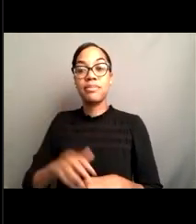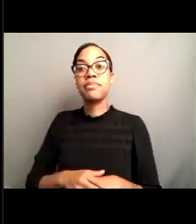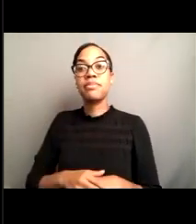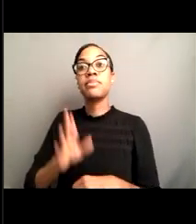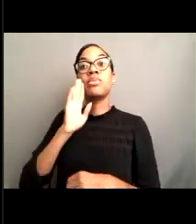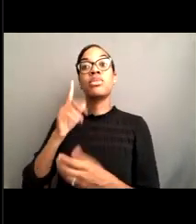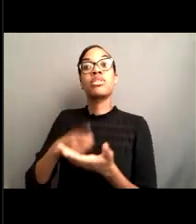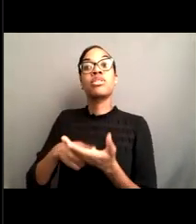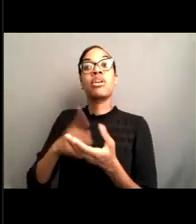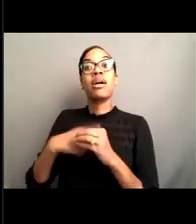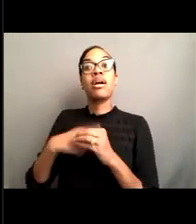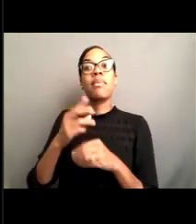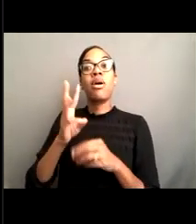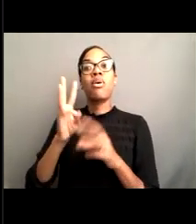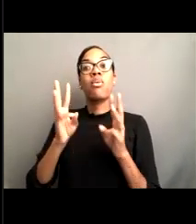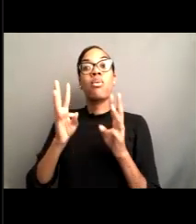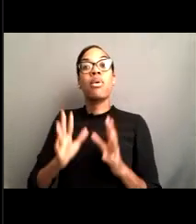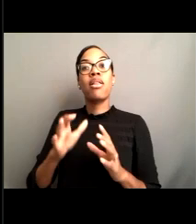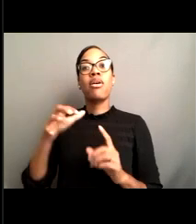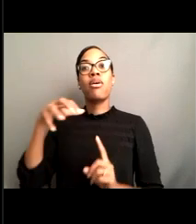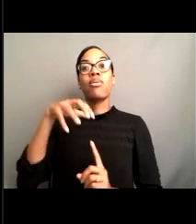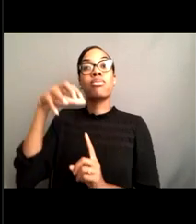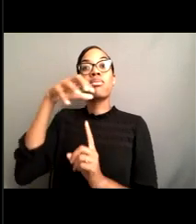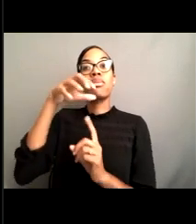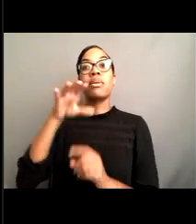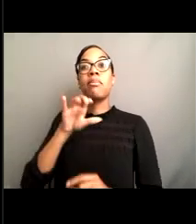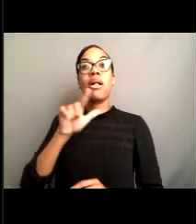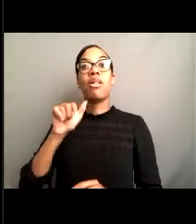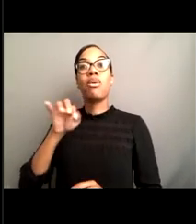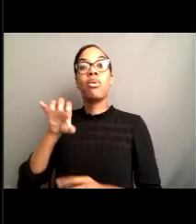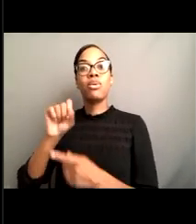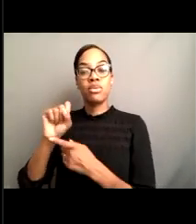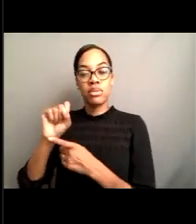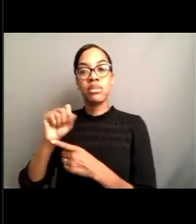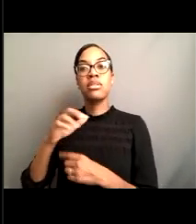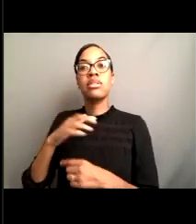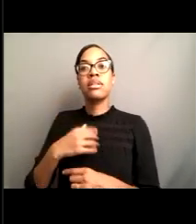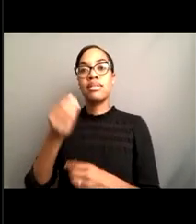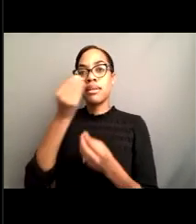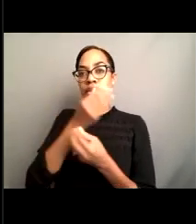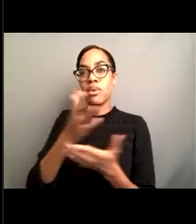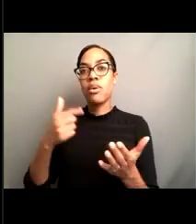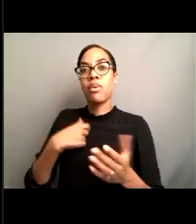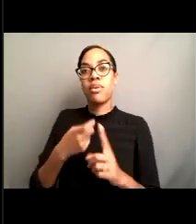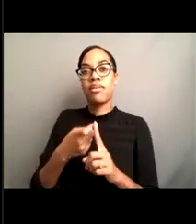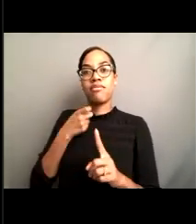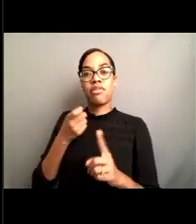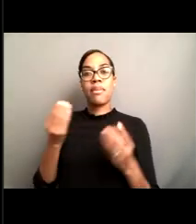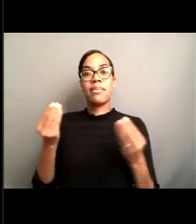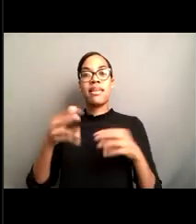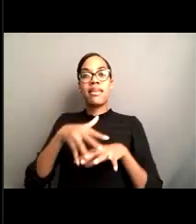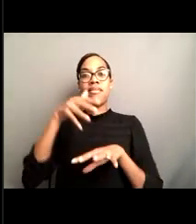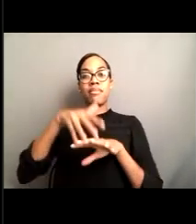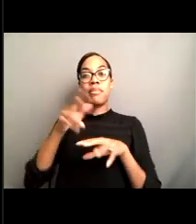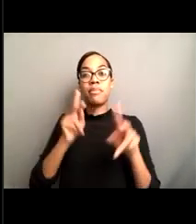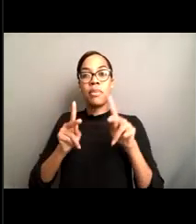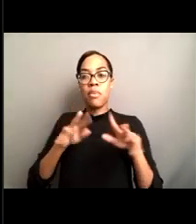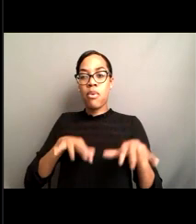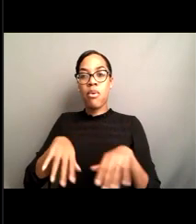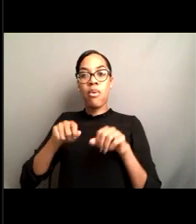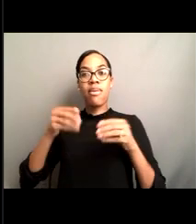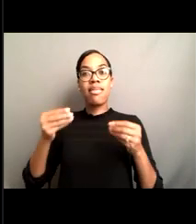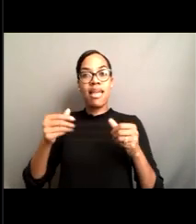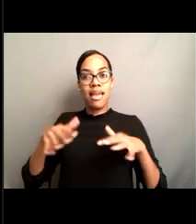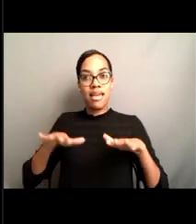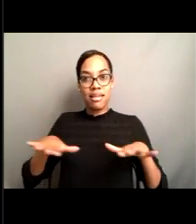we want to recognize that we are all coming to you from the traditional lands of Native communities who have substantial traditional